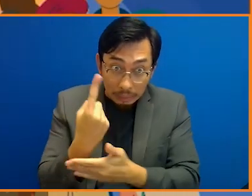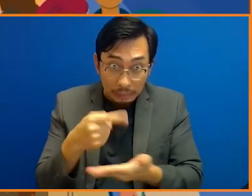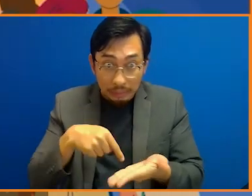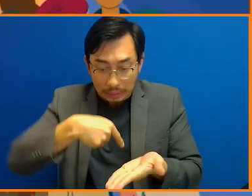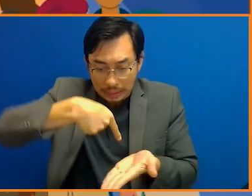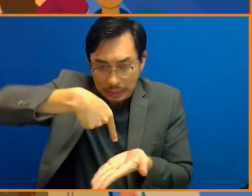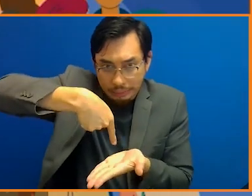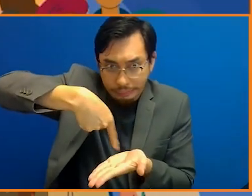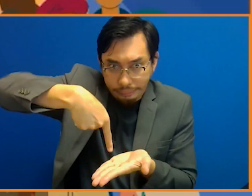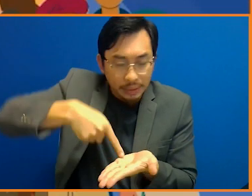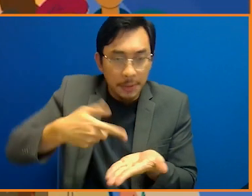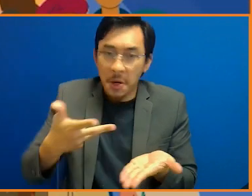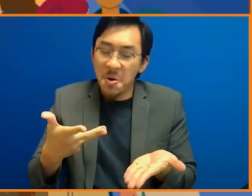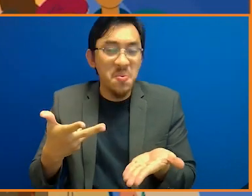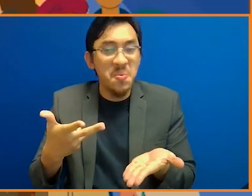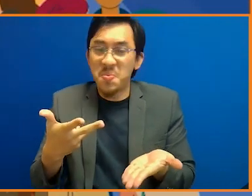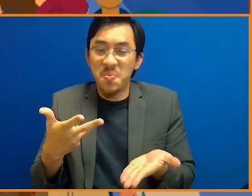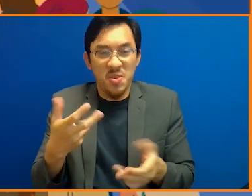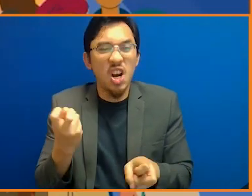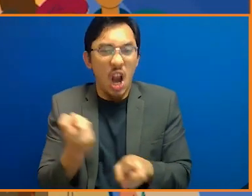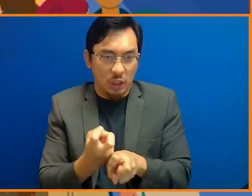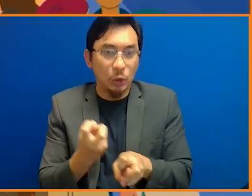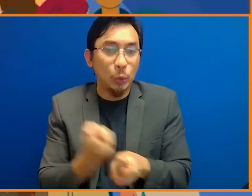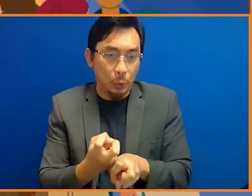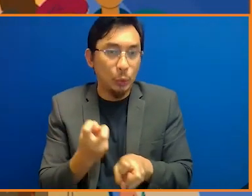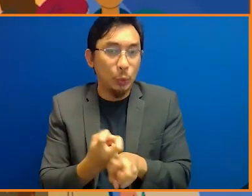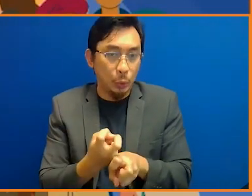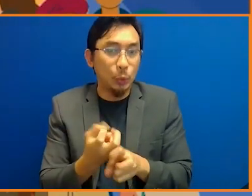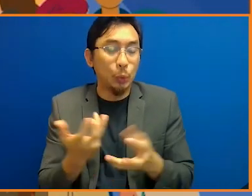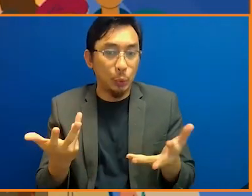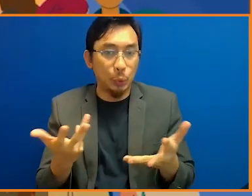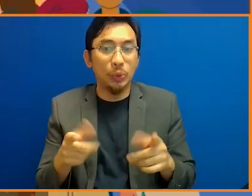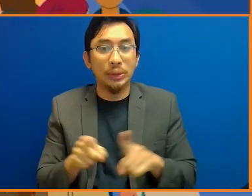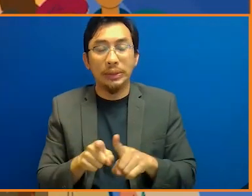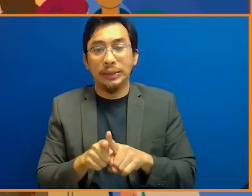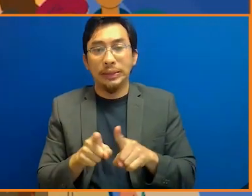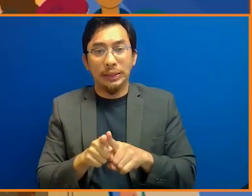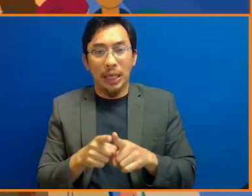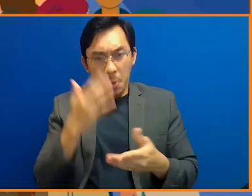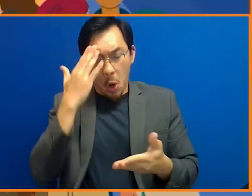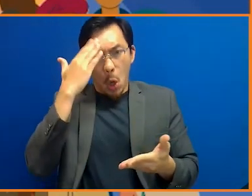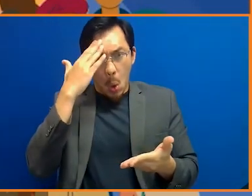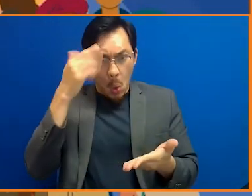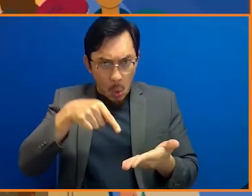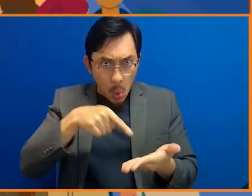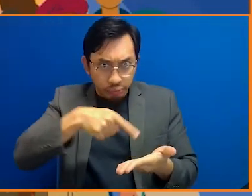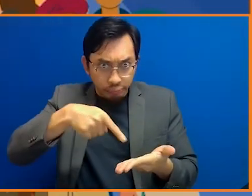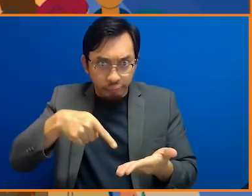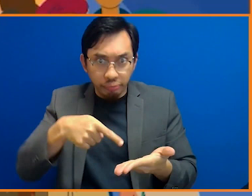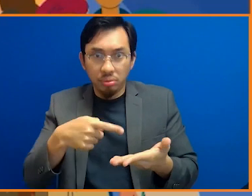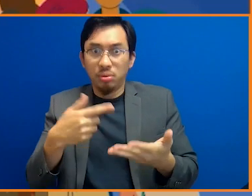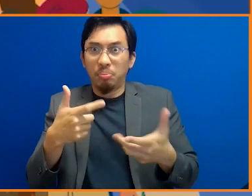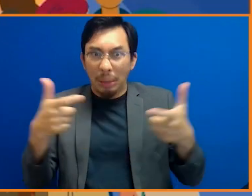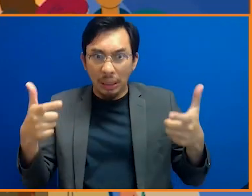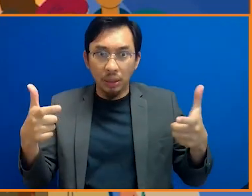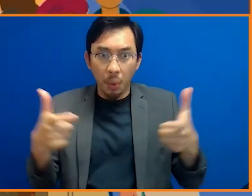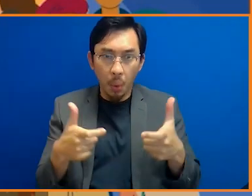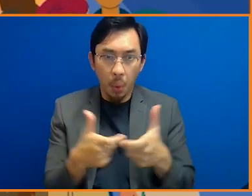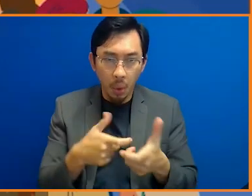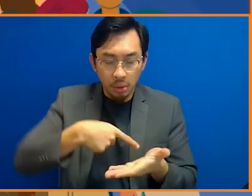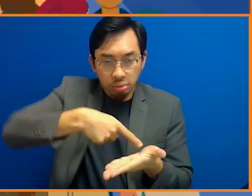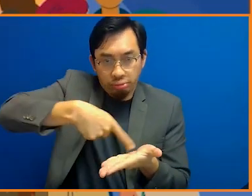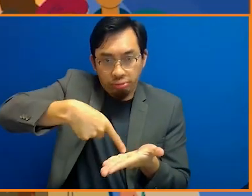predict, but for earthquake source, we can do something like this, to